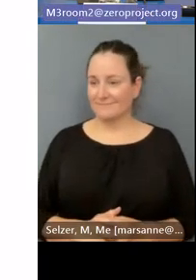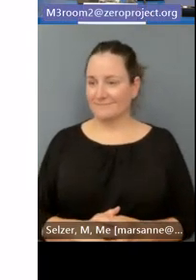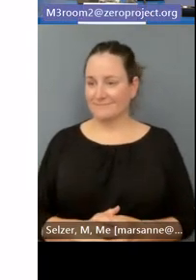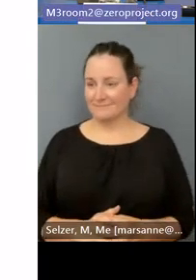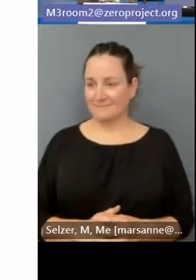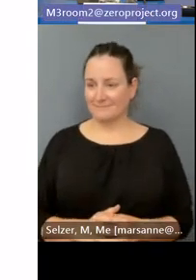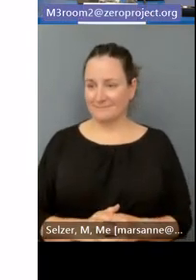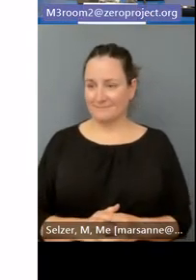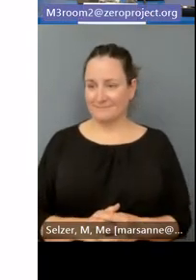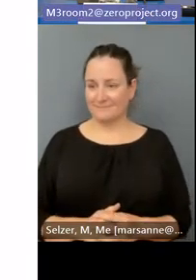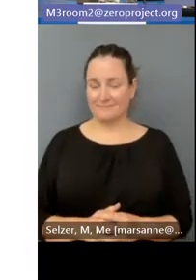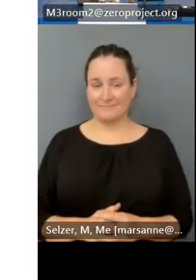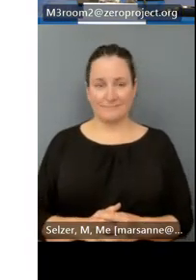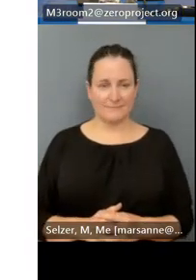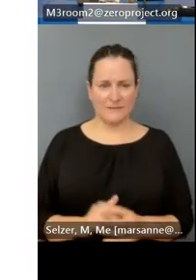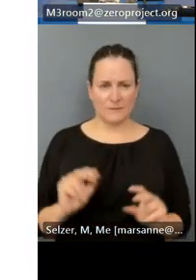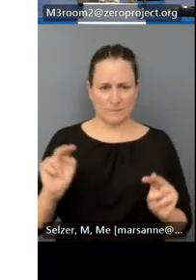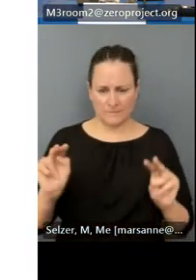Make sure this works.